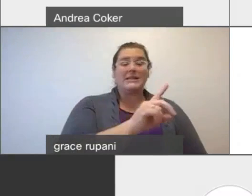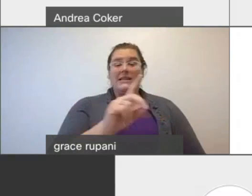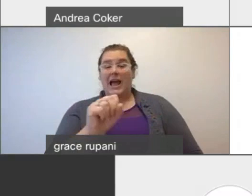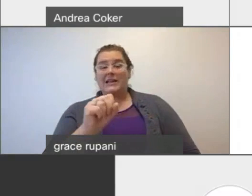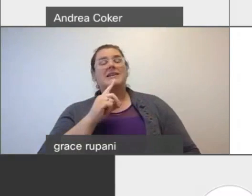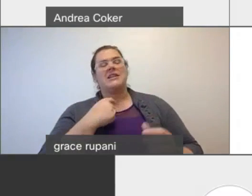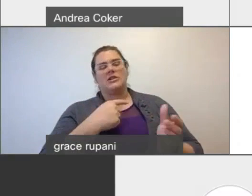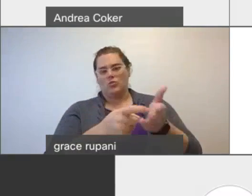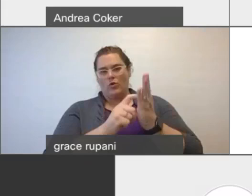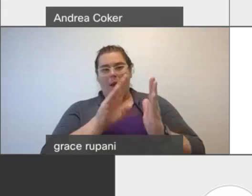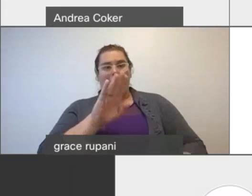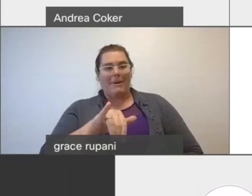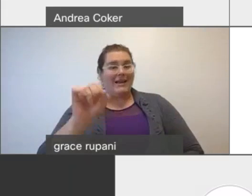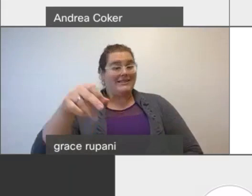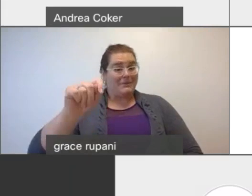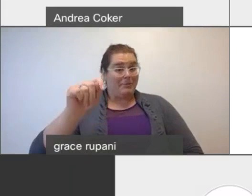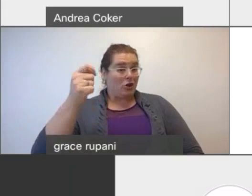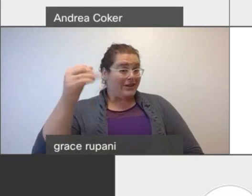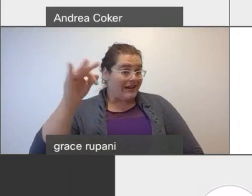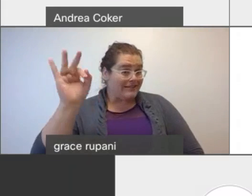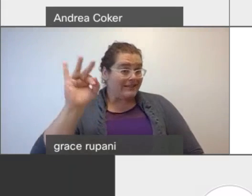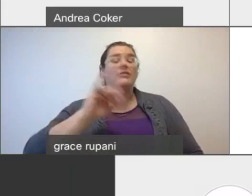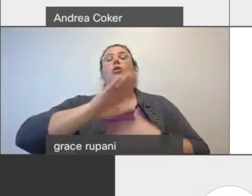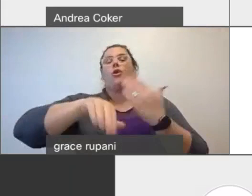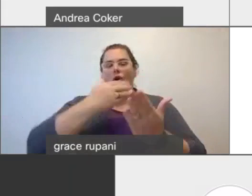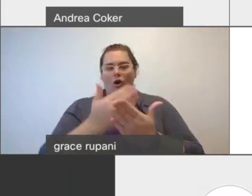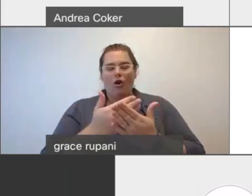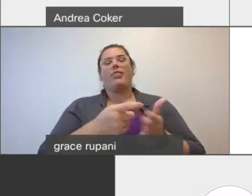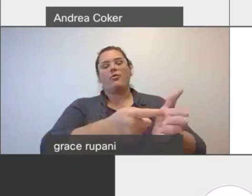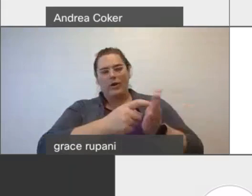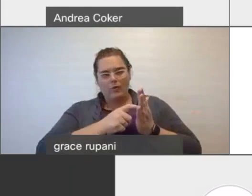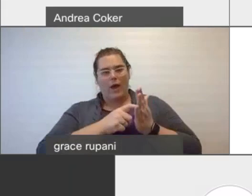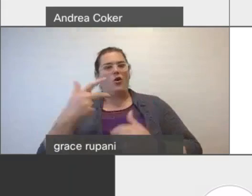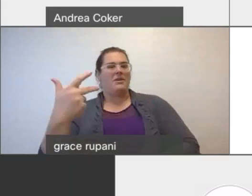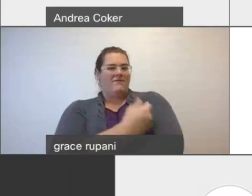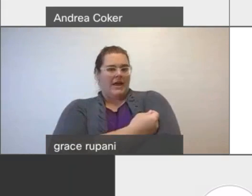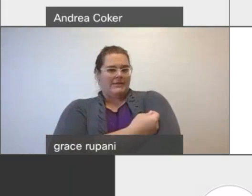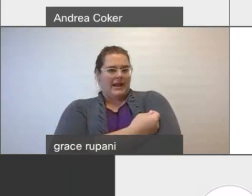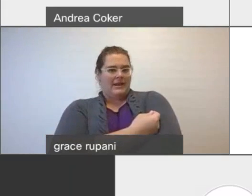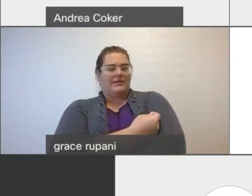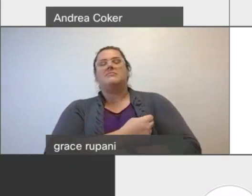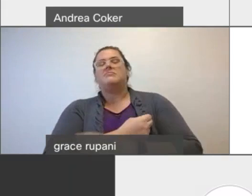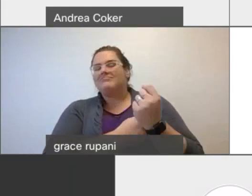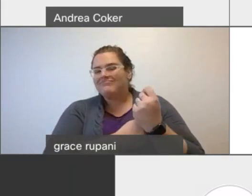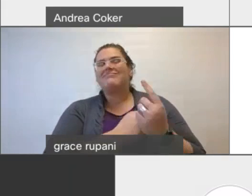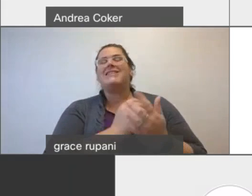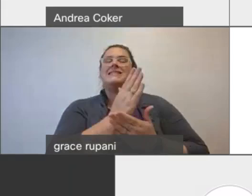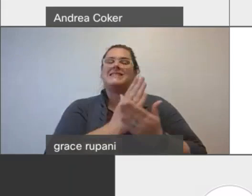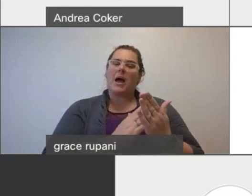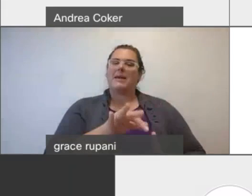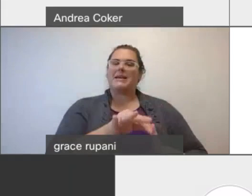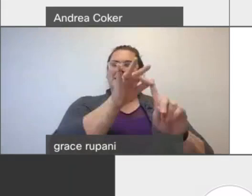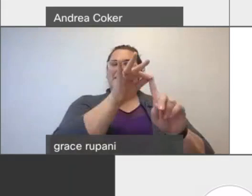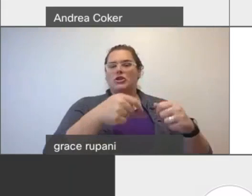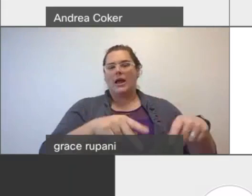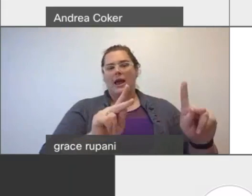government employees be vaccinated for COVID-19 with certain exemptions, including